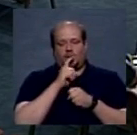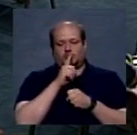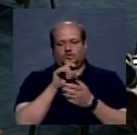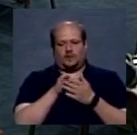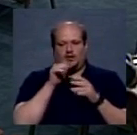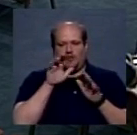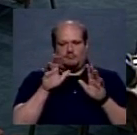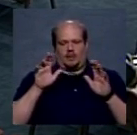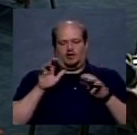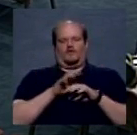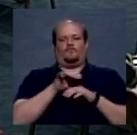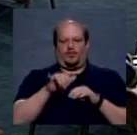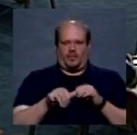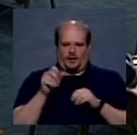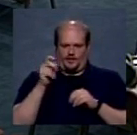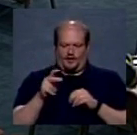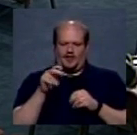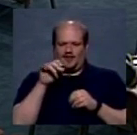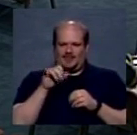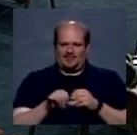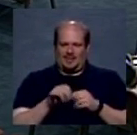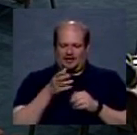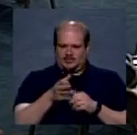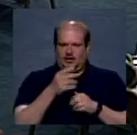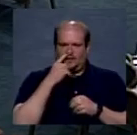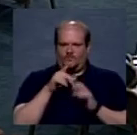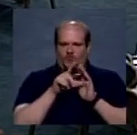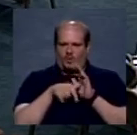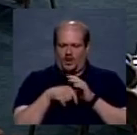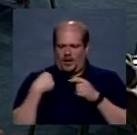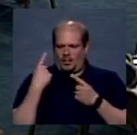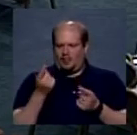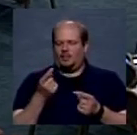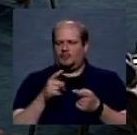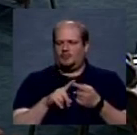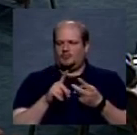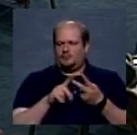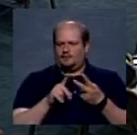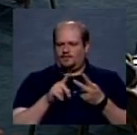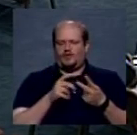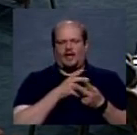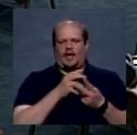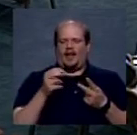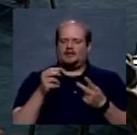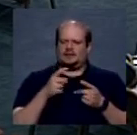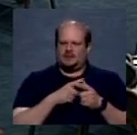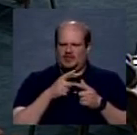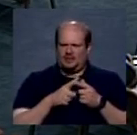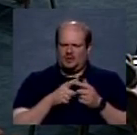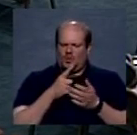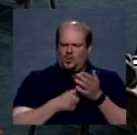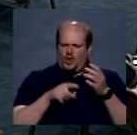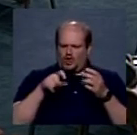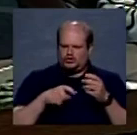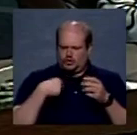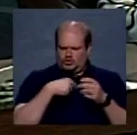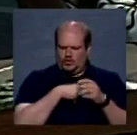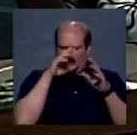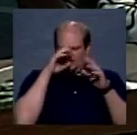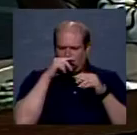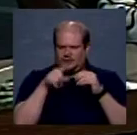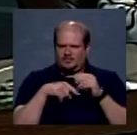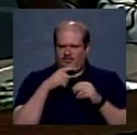backed off of that. Okay, well, that one's been there for a while. And then what should we expect on